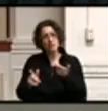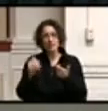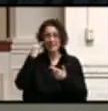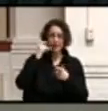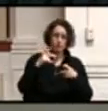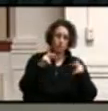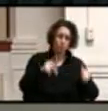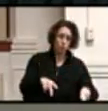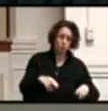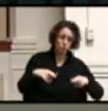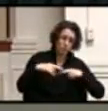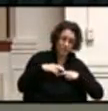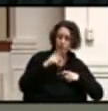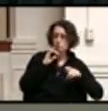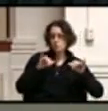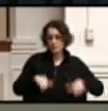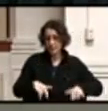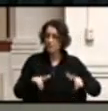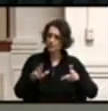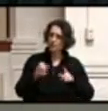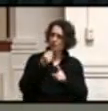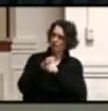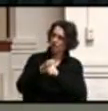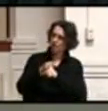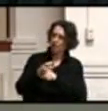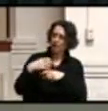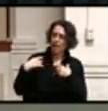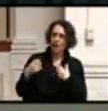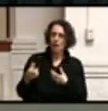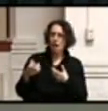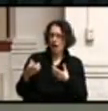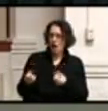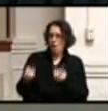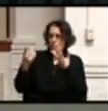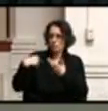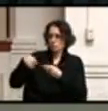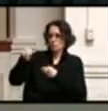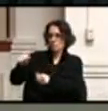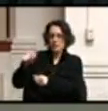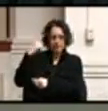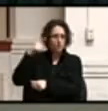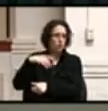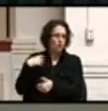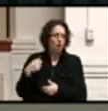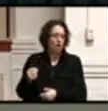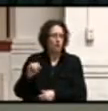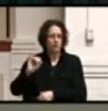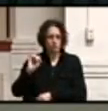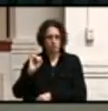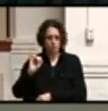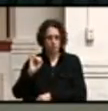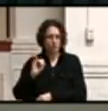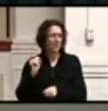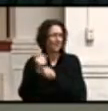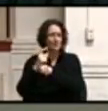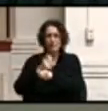of really, because it's going to be hard, and we always said this, you know, and even in the next fiscal year.